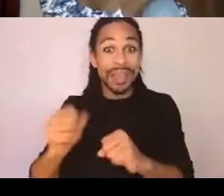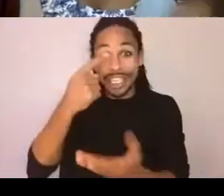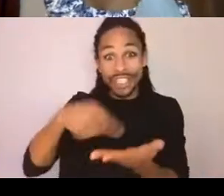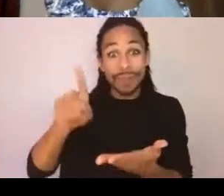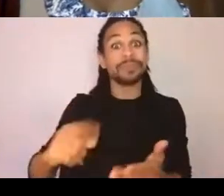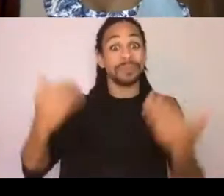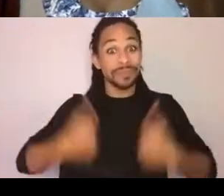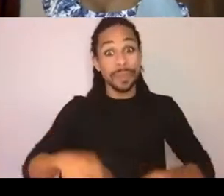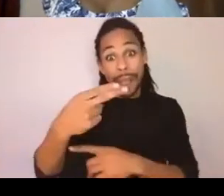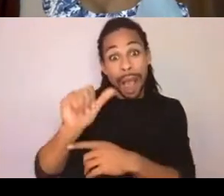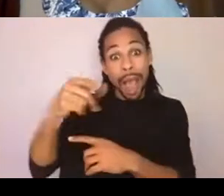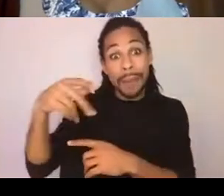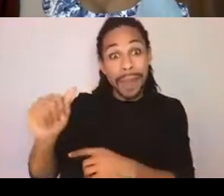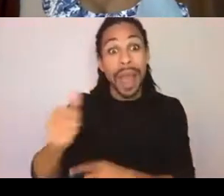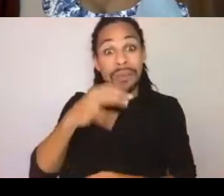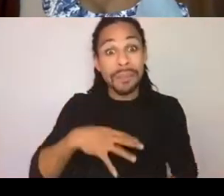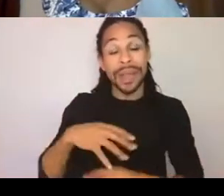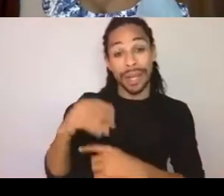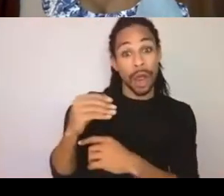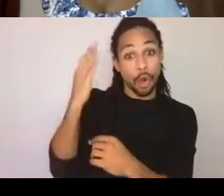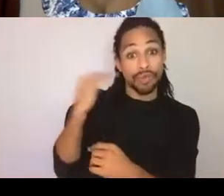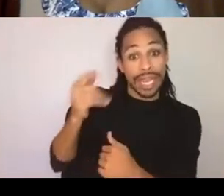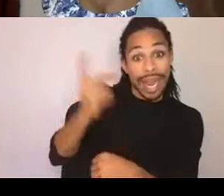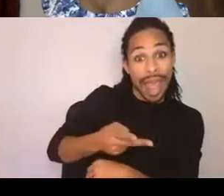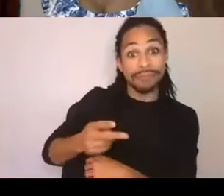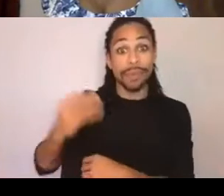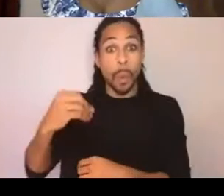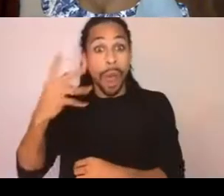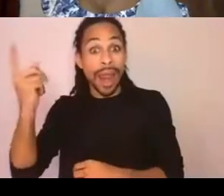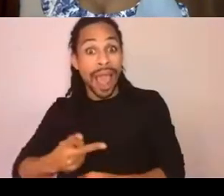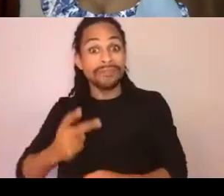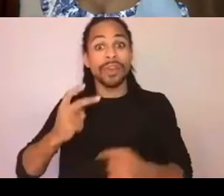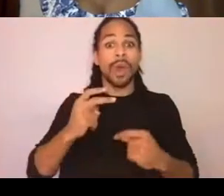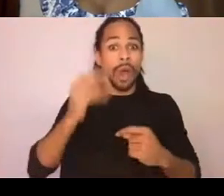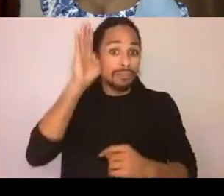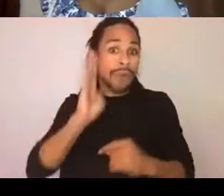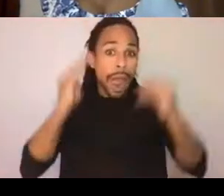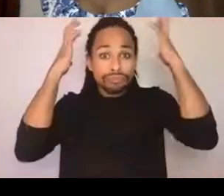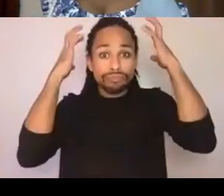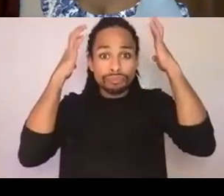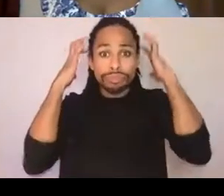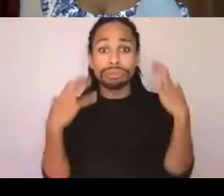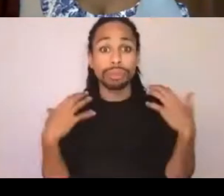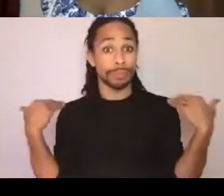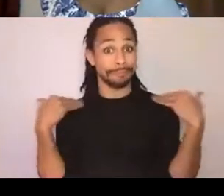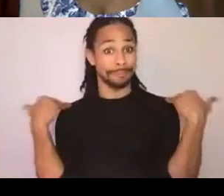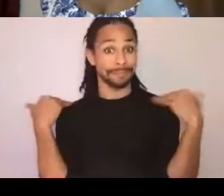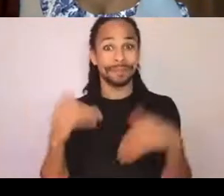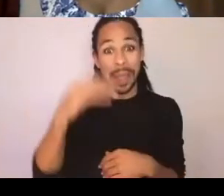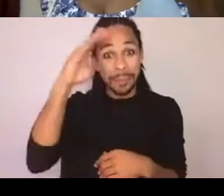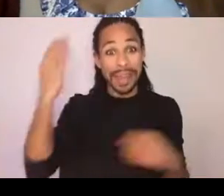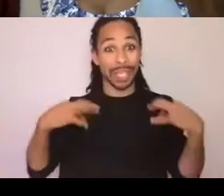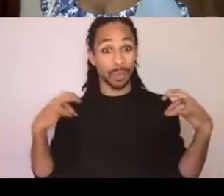I am a Hapa woman, half Korean, half white, with dark brown shoulder length hair, wearing a black sweater, and I am speaking